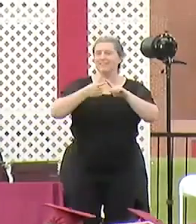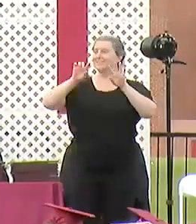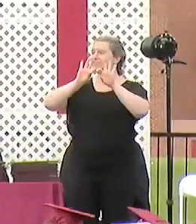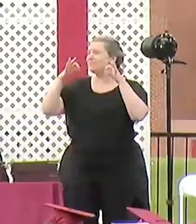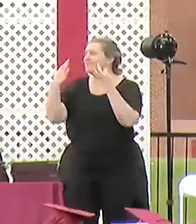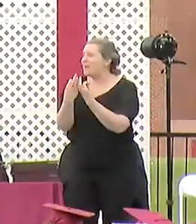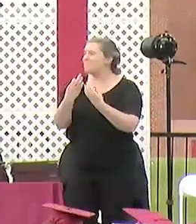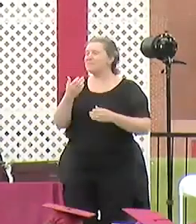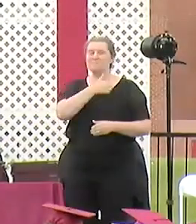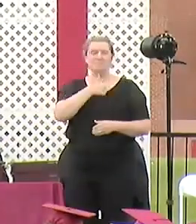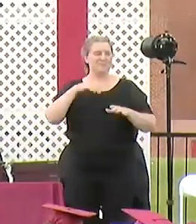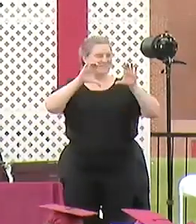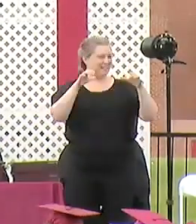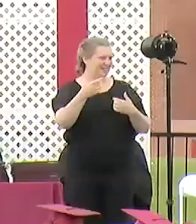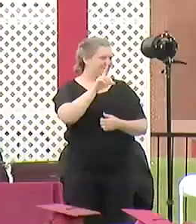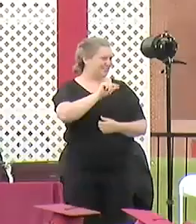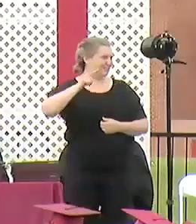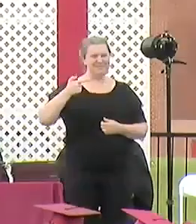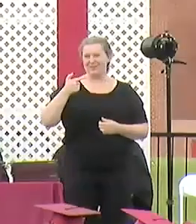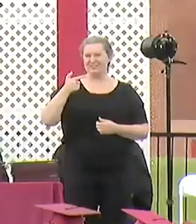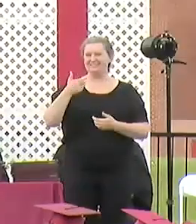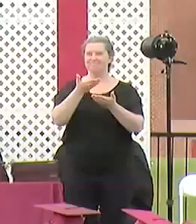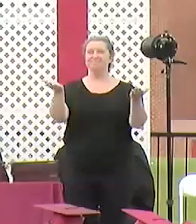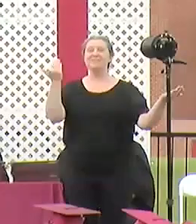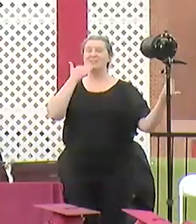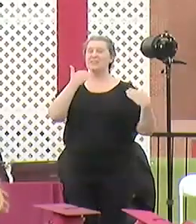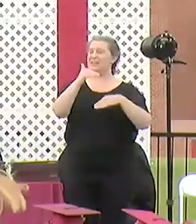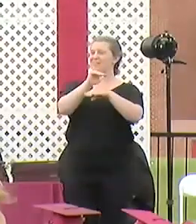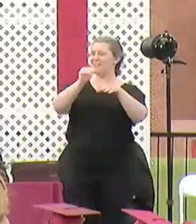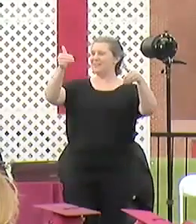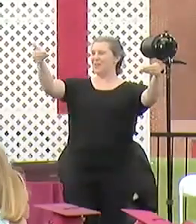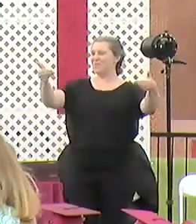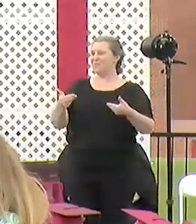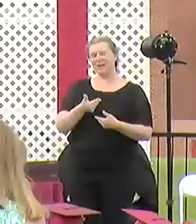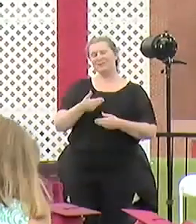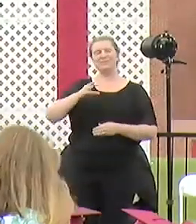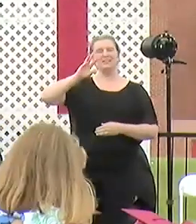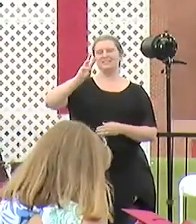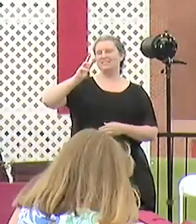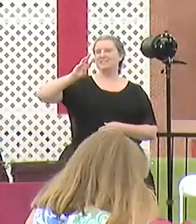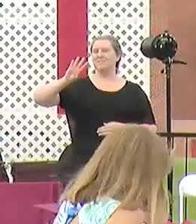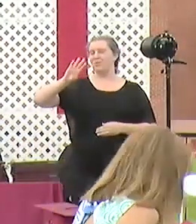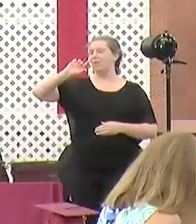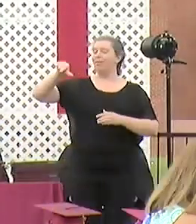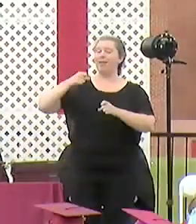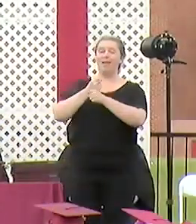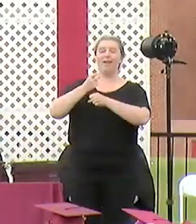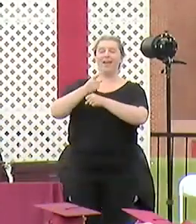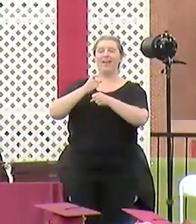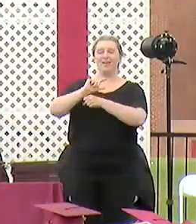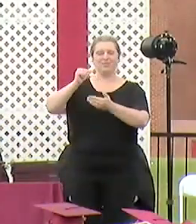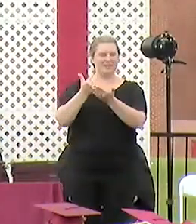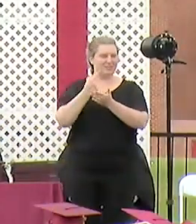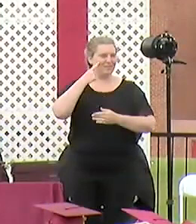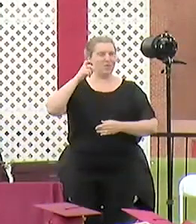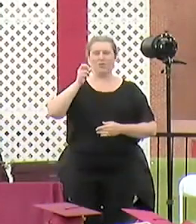friends, and members of the class of 2021. Good evening, and welcome to the 64th annual commencement ceremony for Granby Memorial